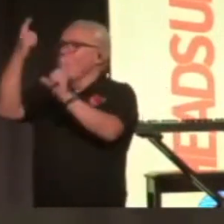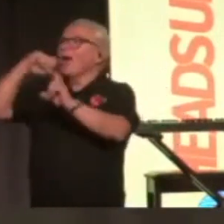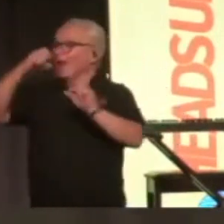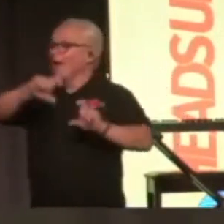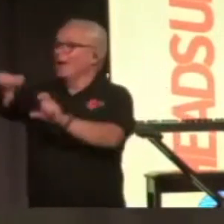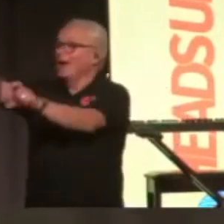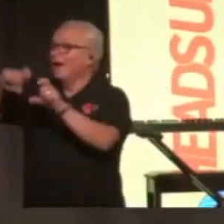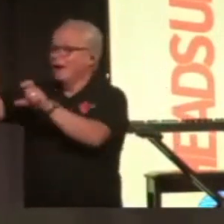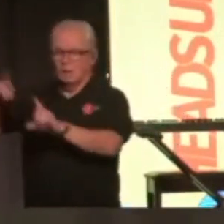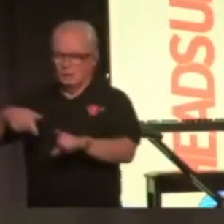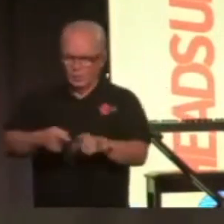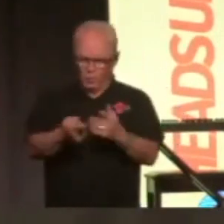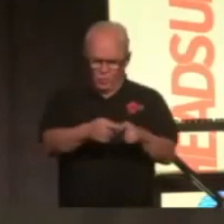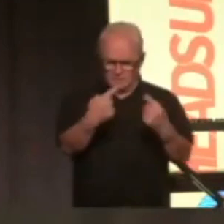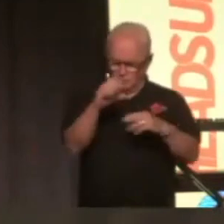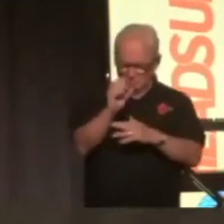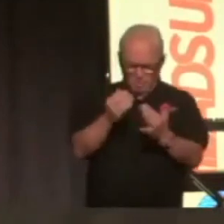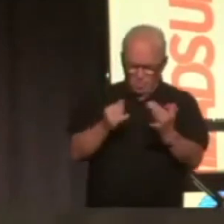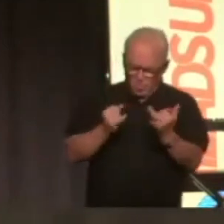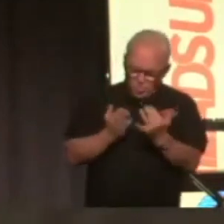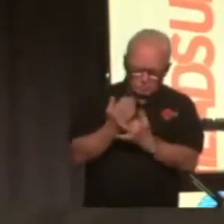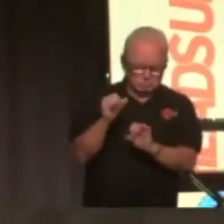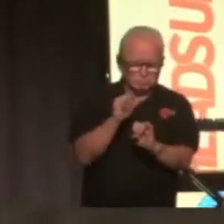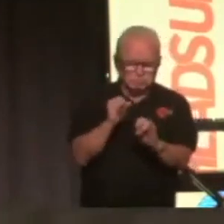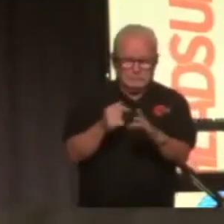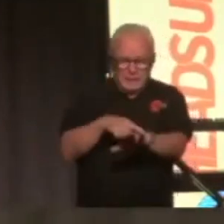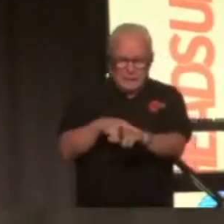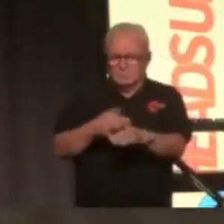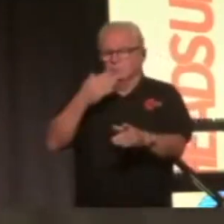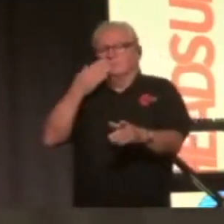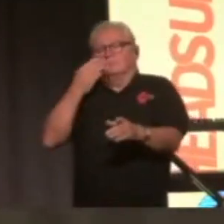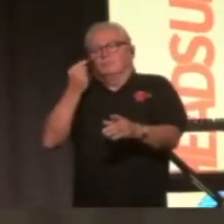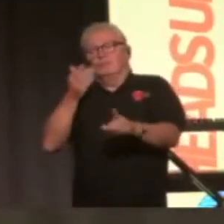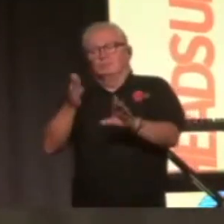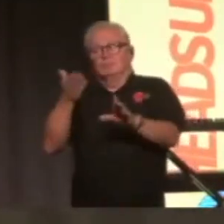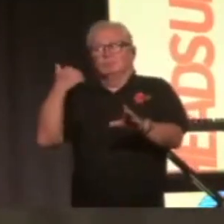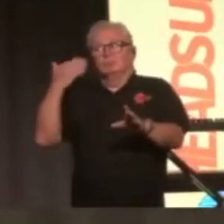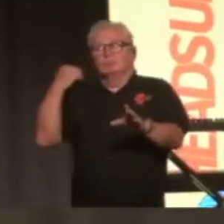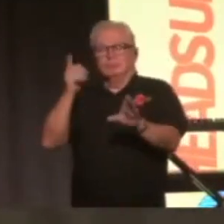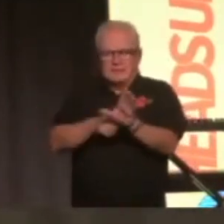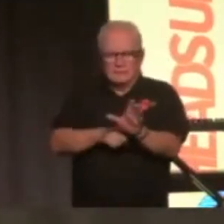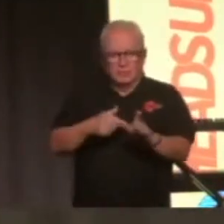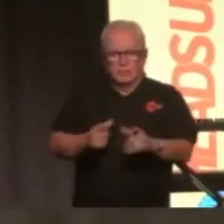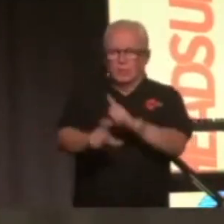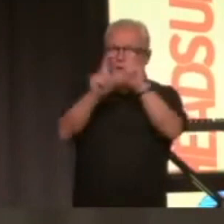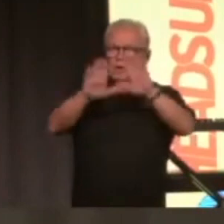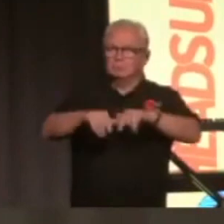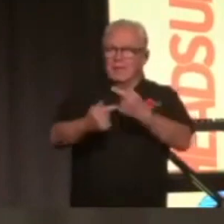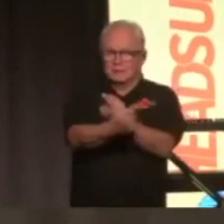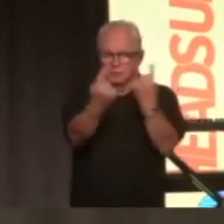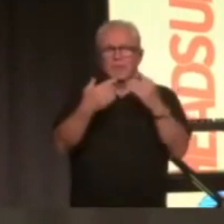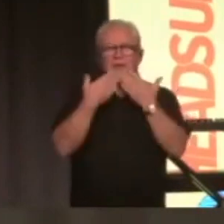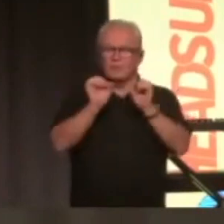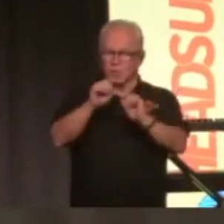survived what we have been through in the last couple of years. And so the Lord bless you. And I want to thank you for your